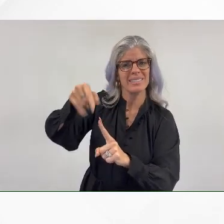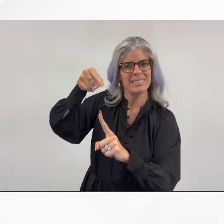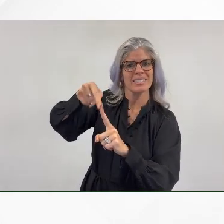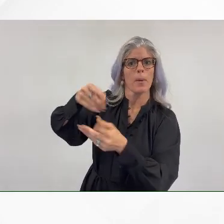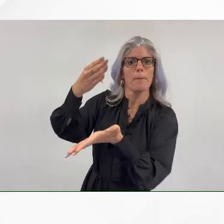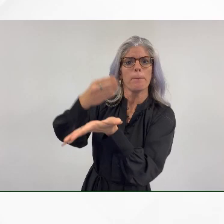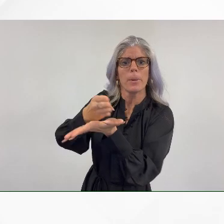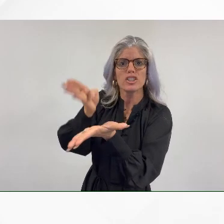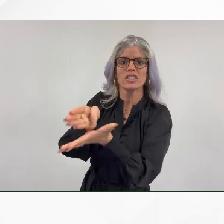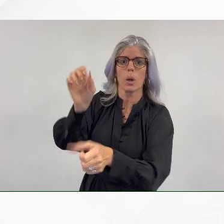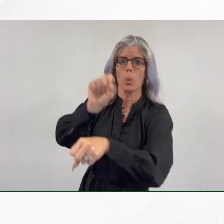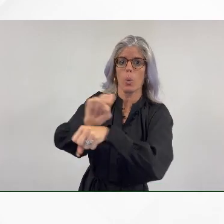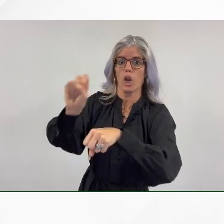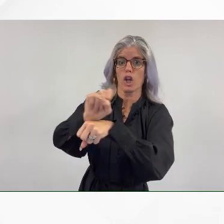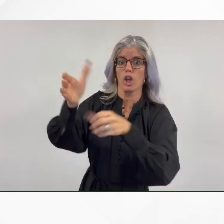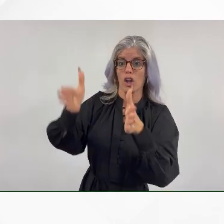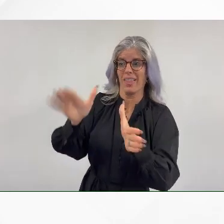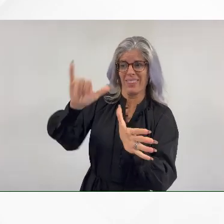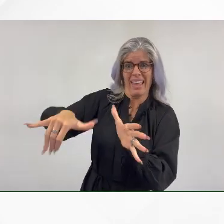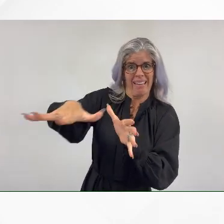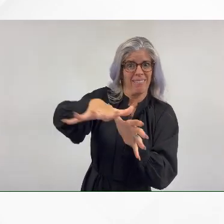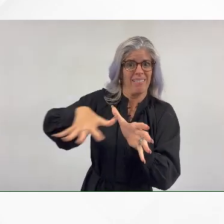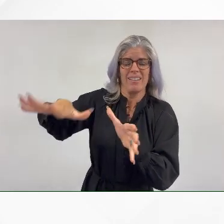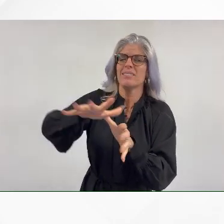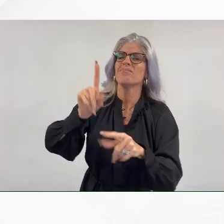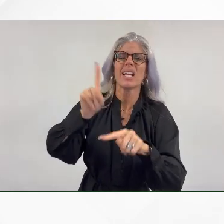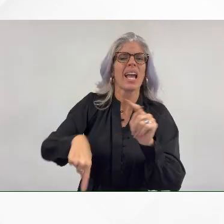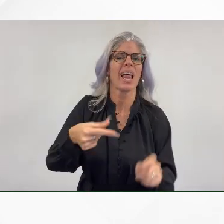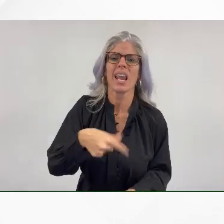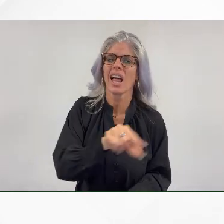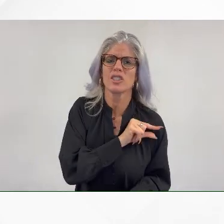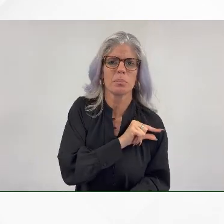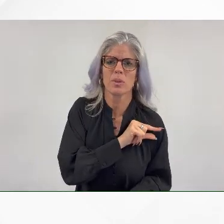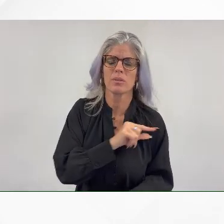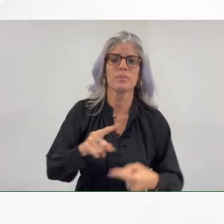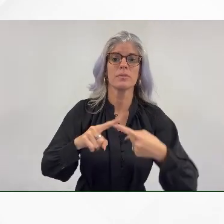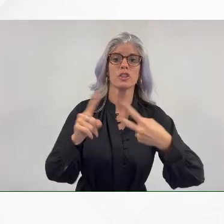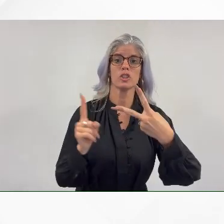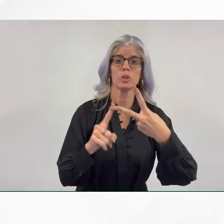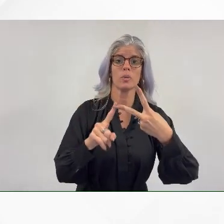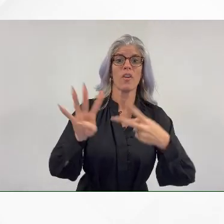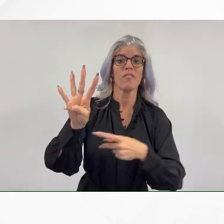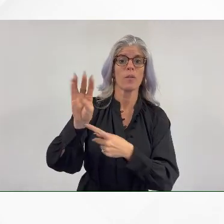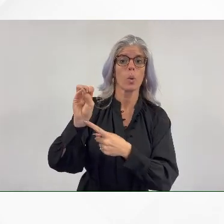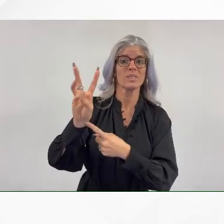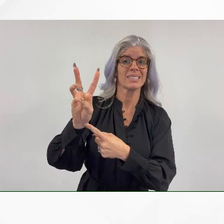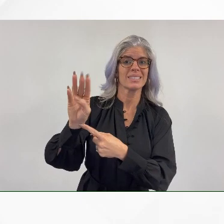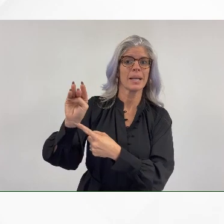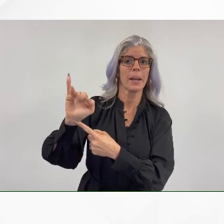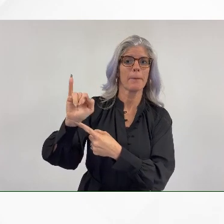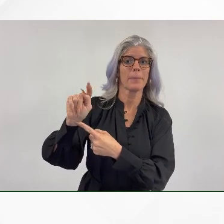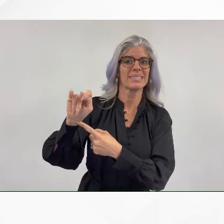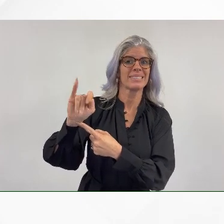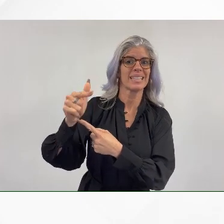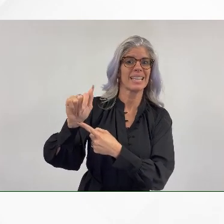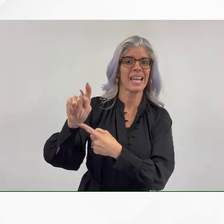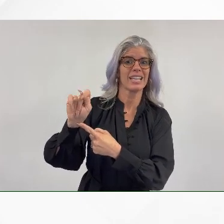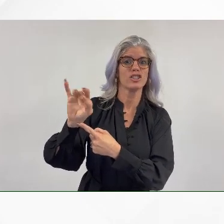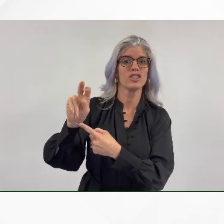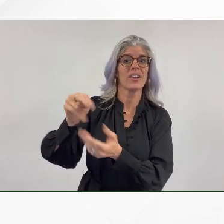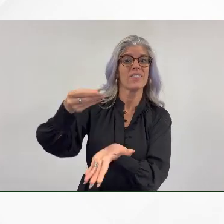and standards will be categorized as Category B. You should work with your assigned PDMG to categorize work